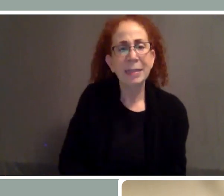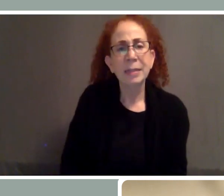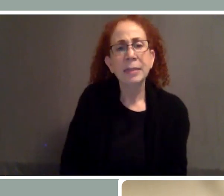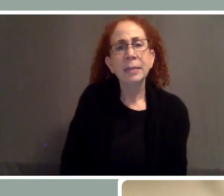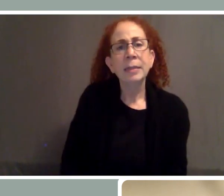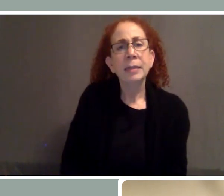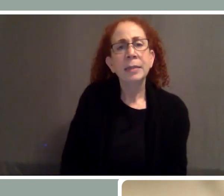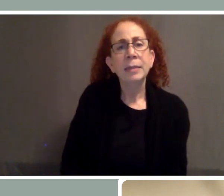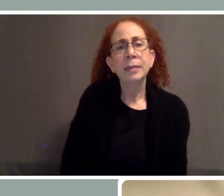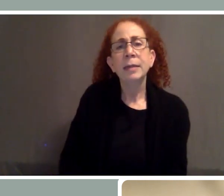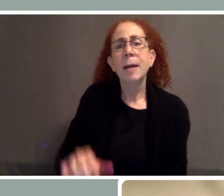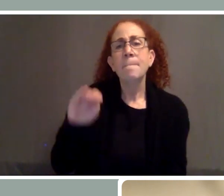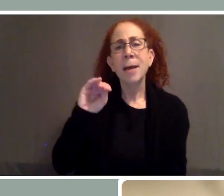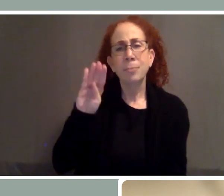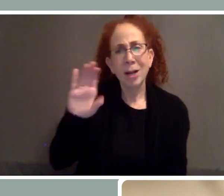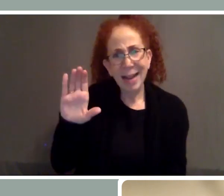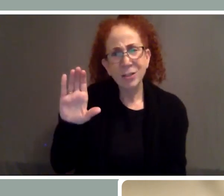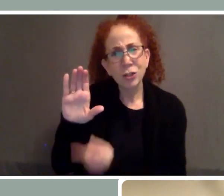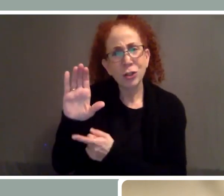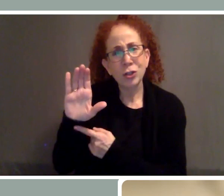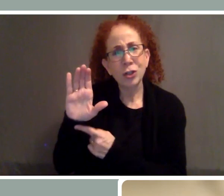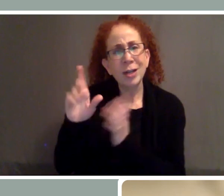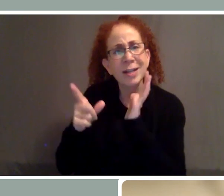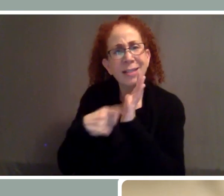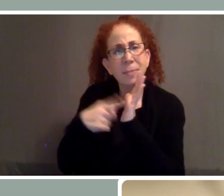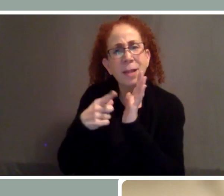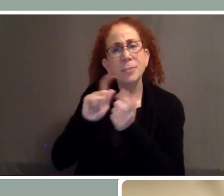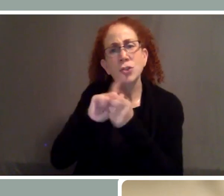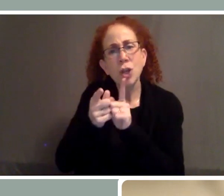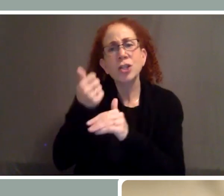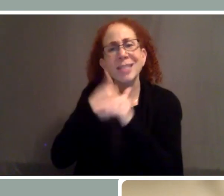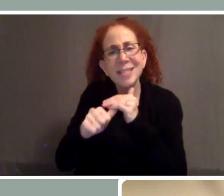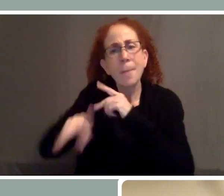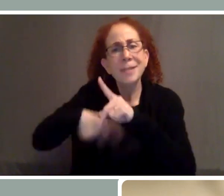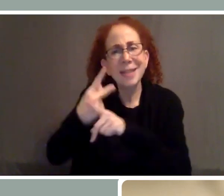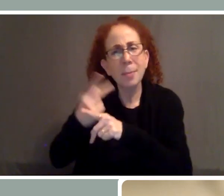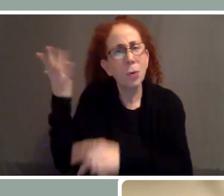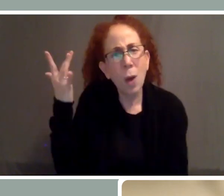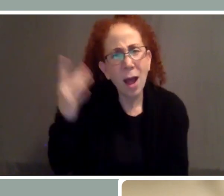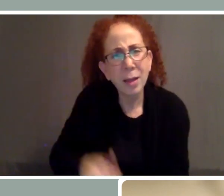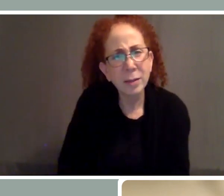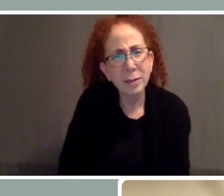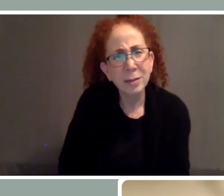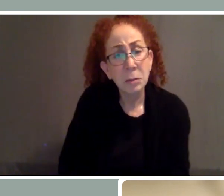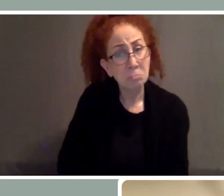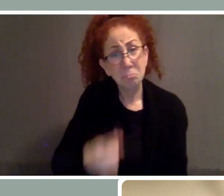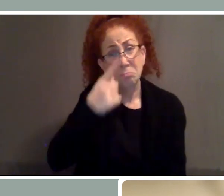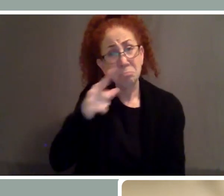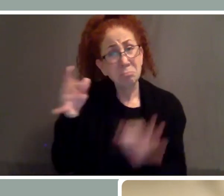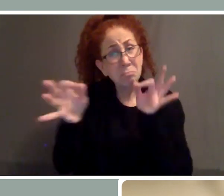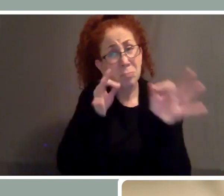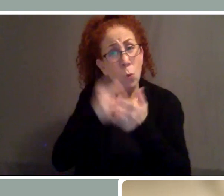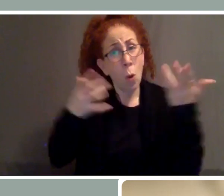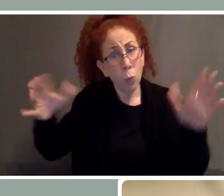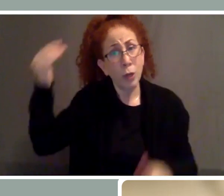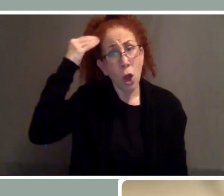why metastatic breast cancer sometimes change subtype. Could you talk a little bit about what we know